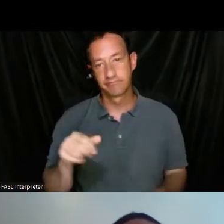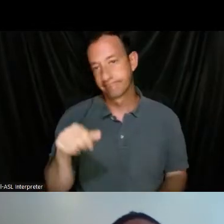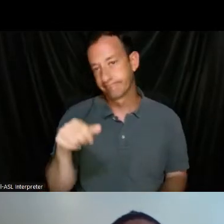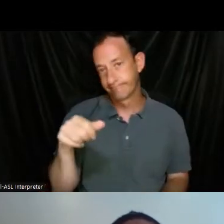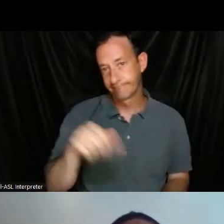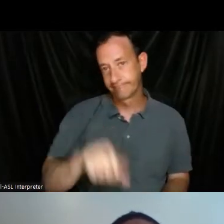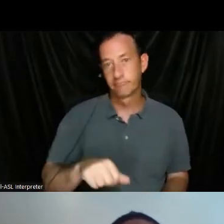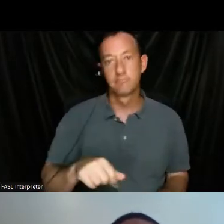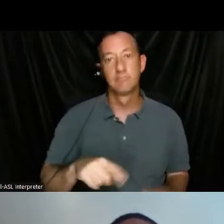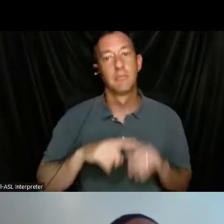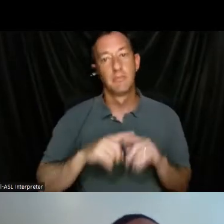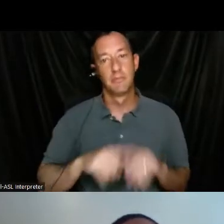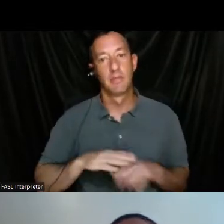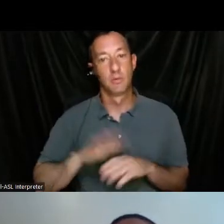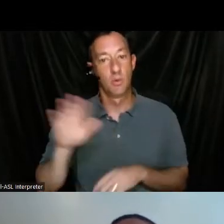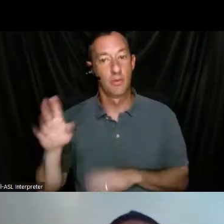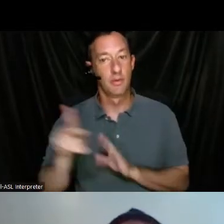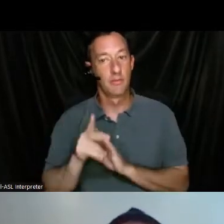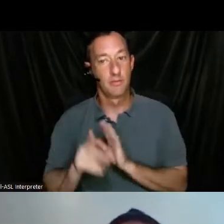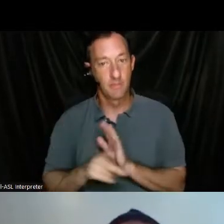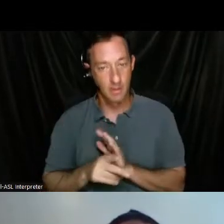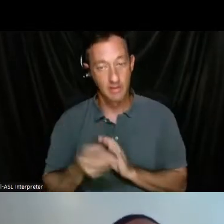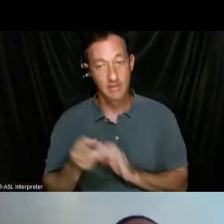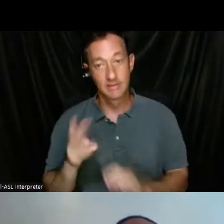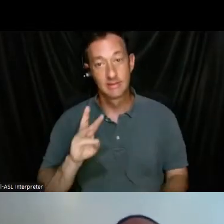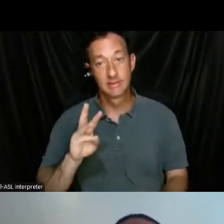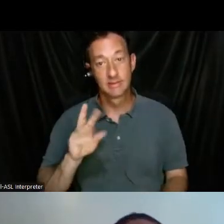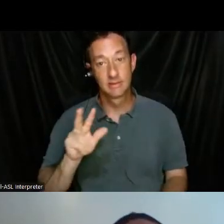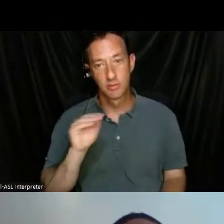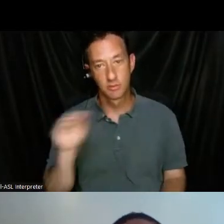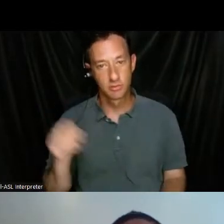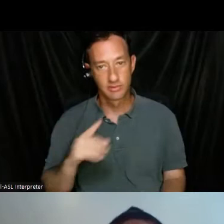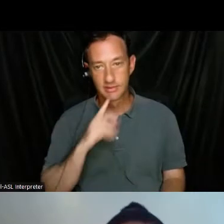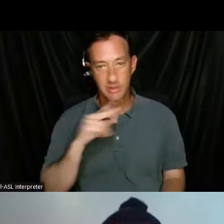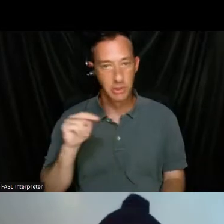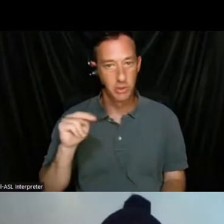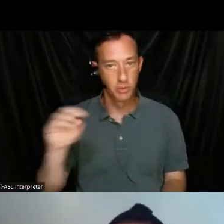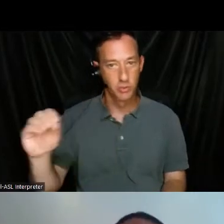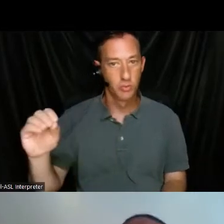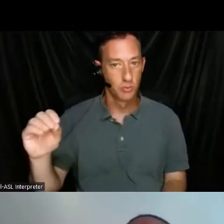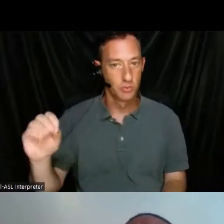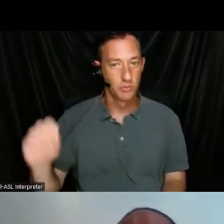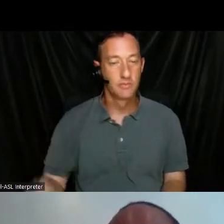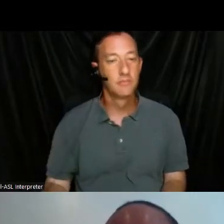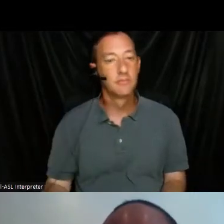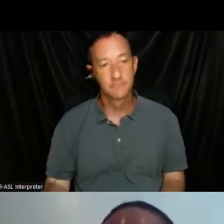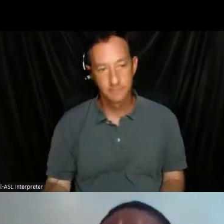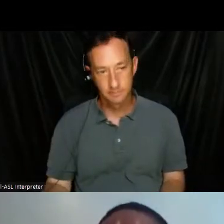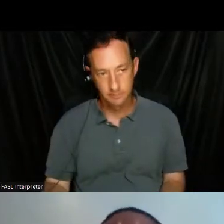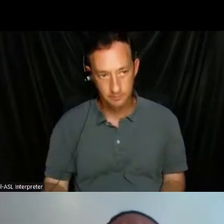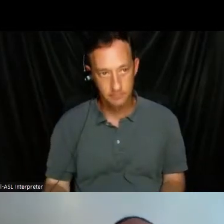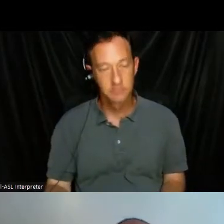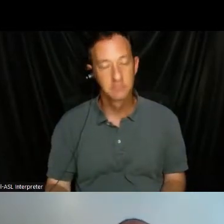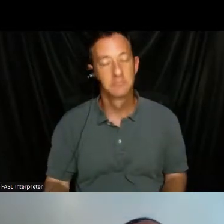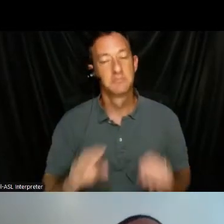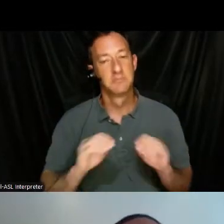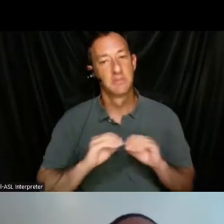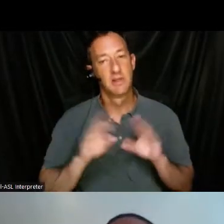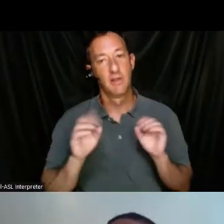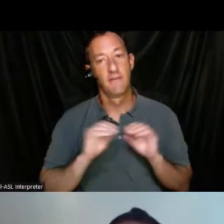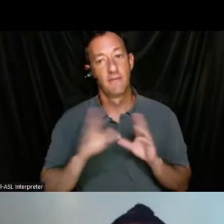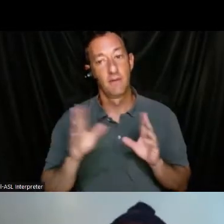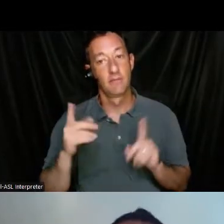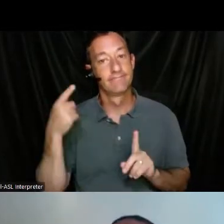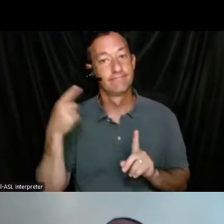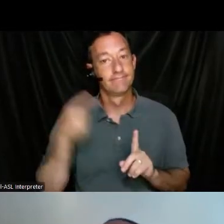could permissibly deny the applicant based on its policy, while 63% of respondents said no. So just to clarify with this